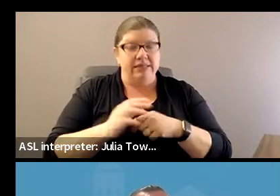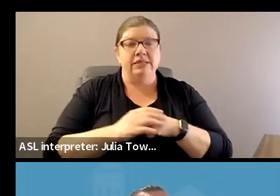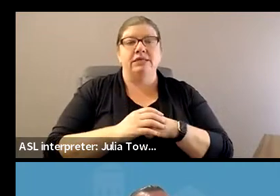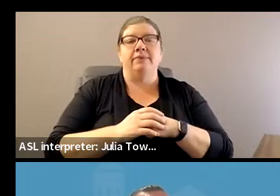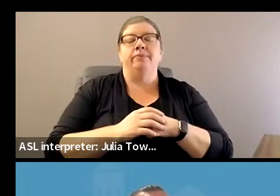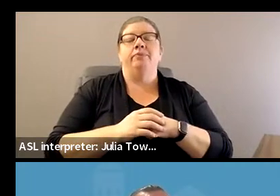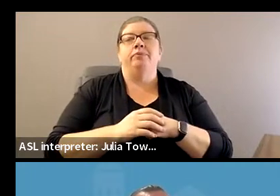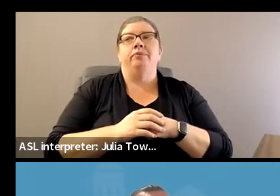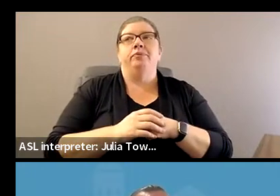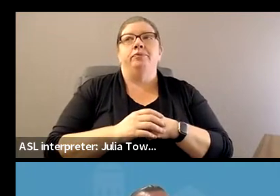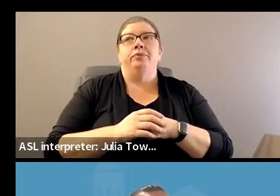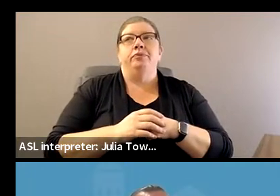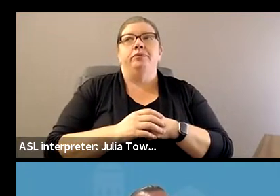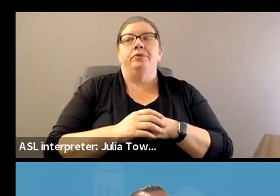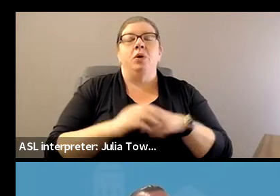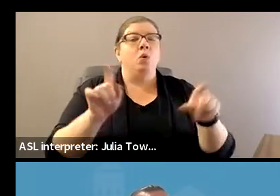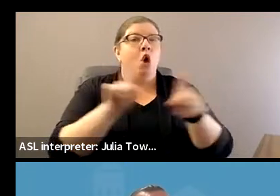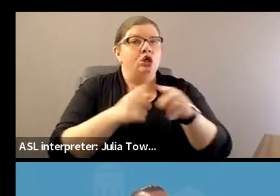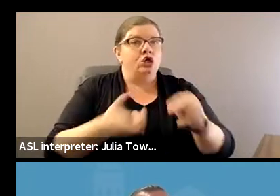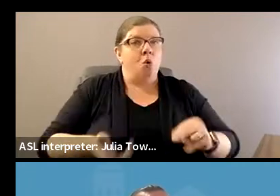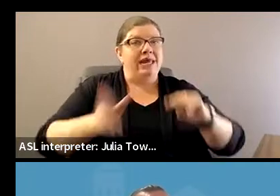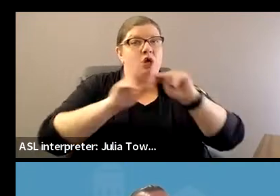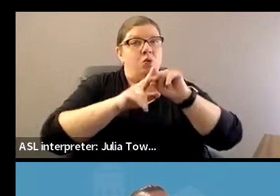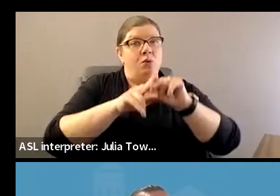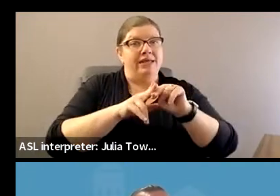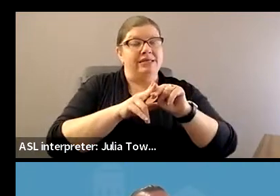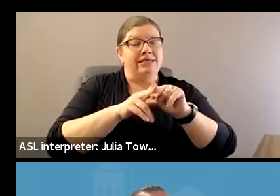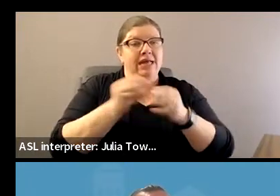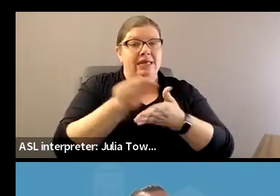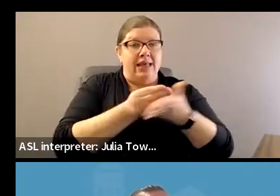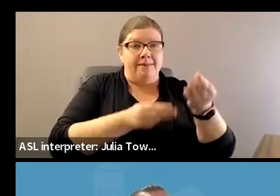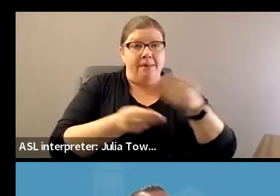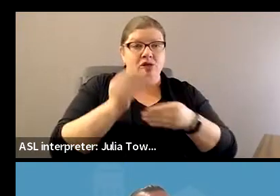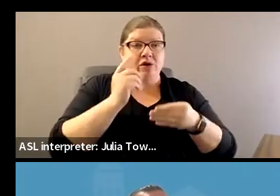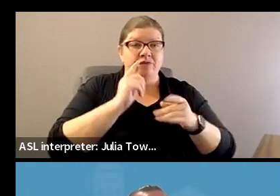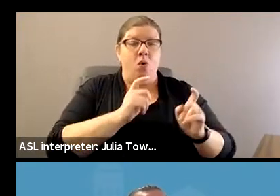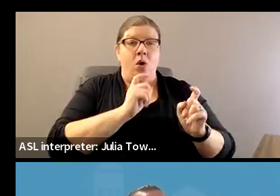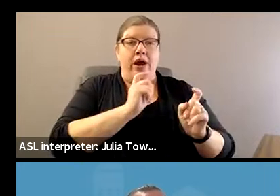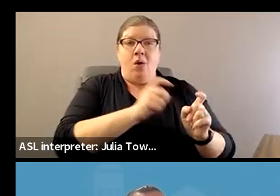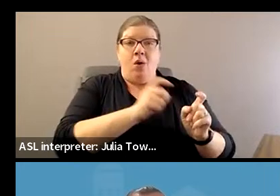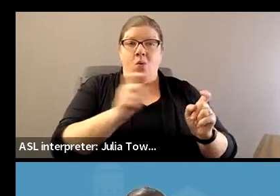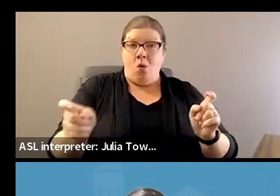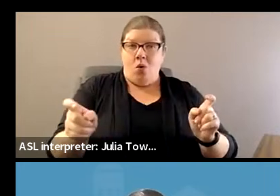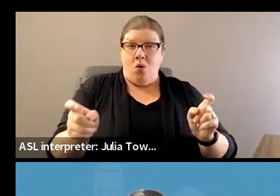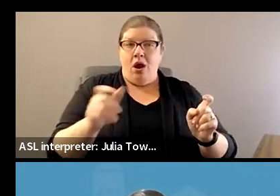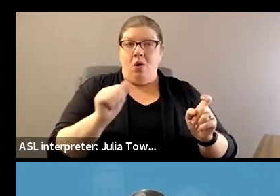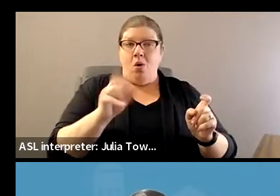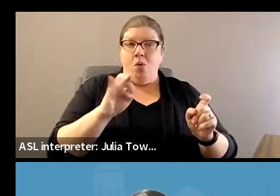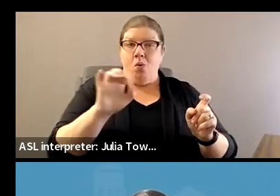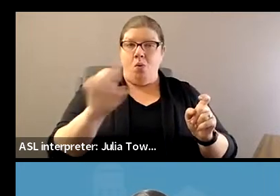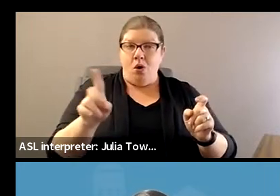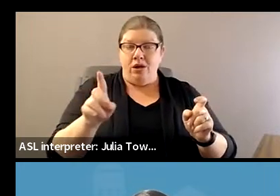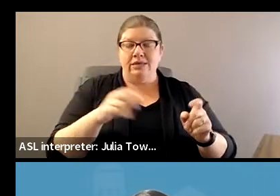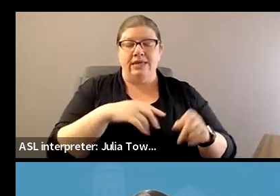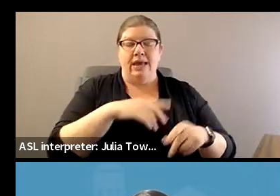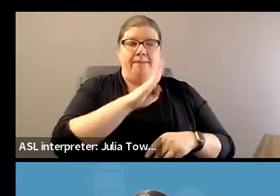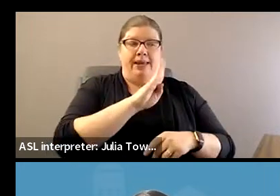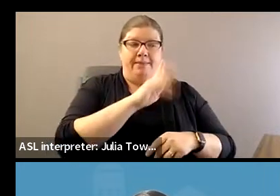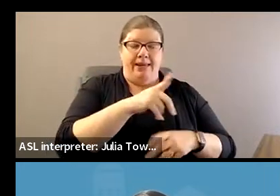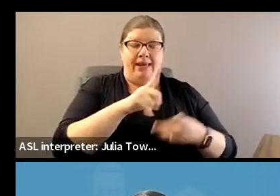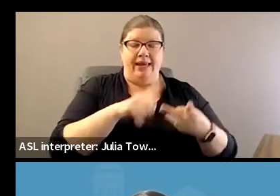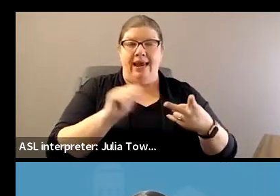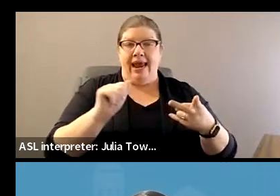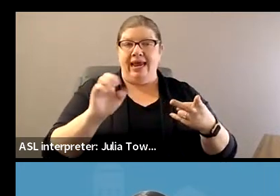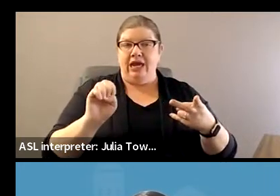We also increased the budget for the awards, BP and AAR that